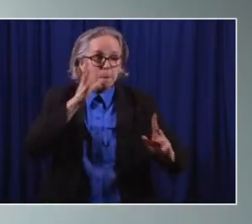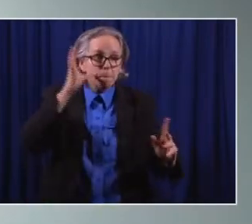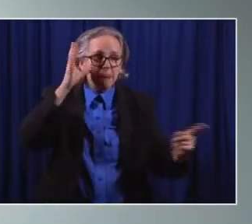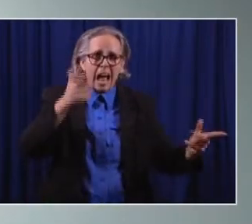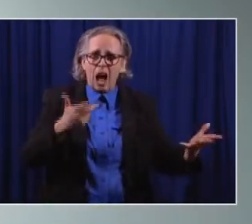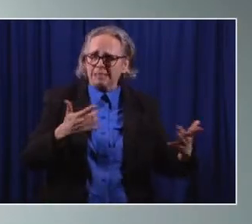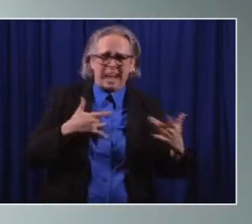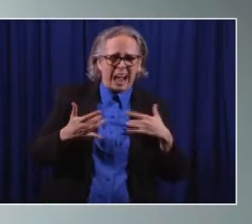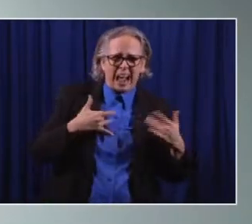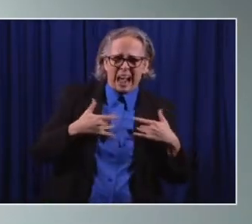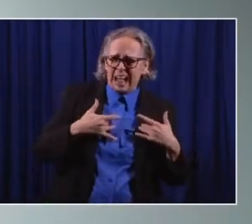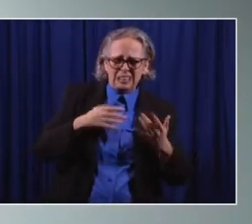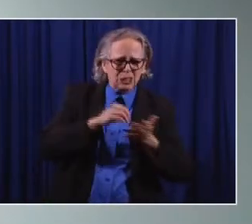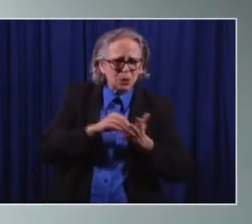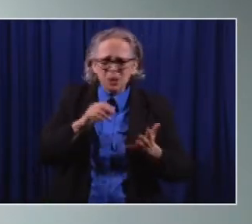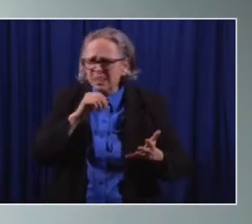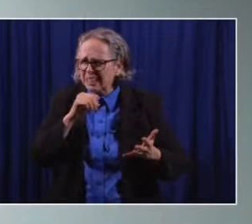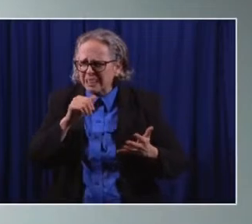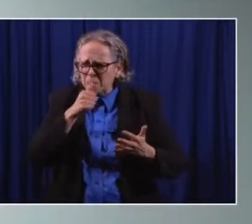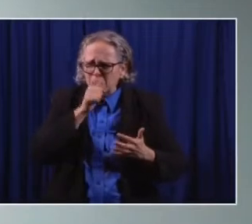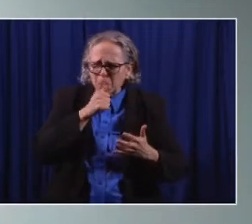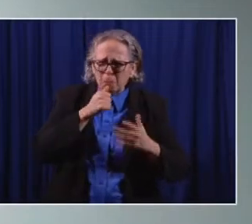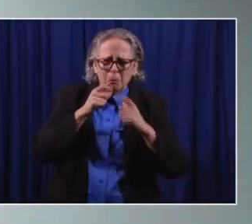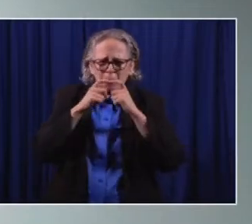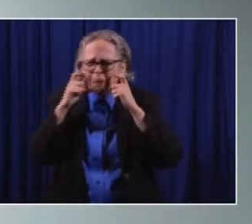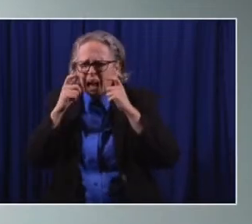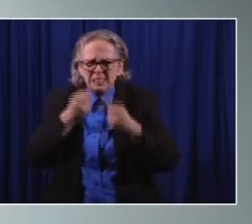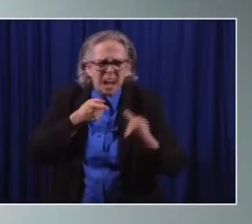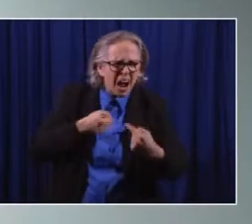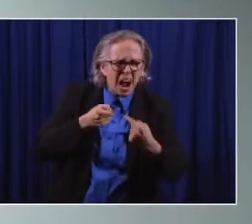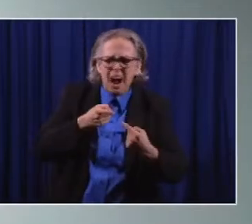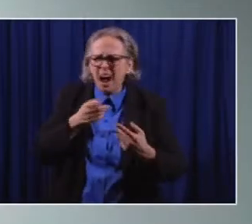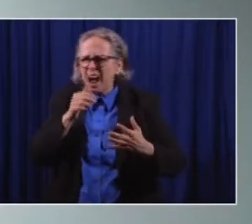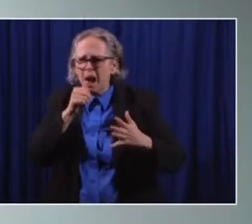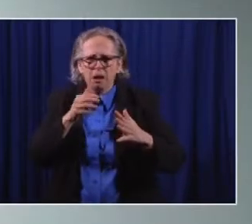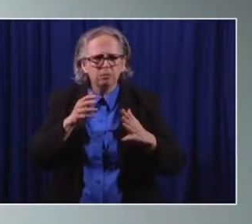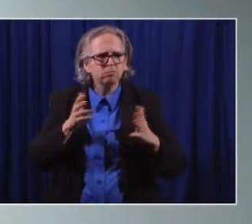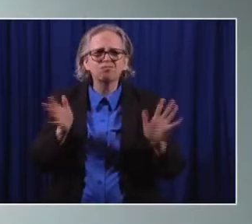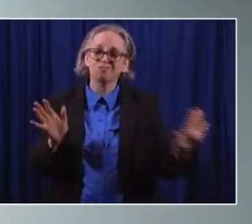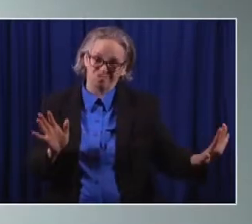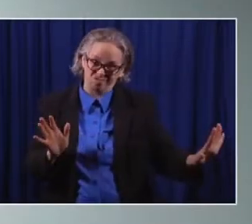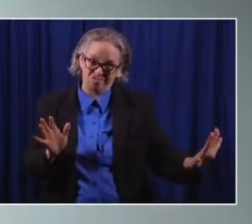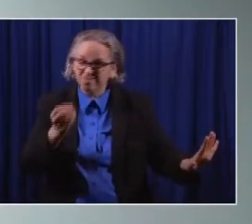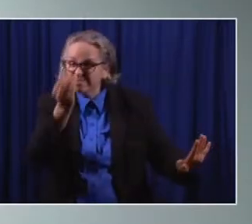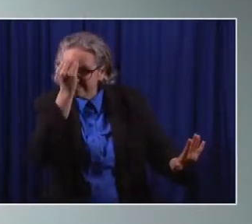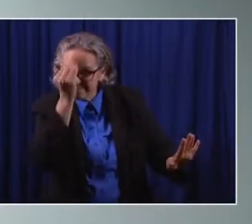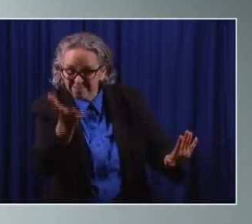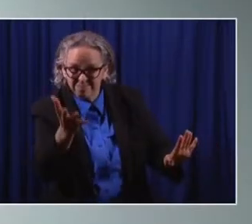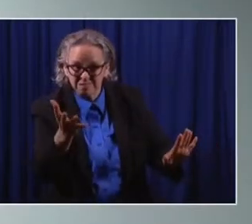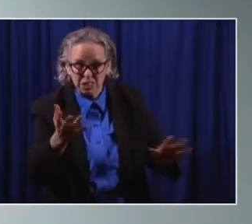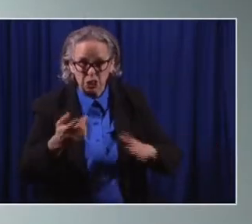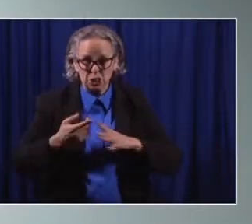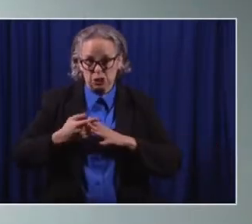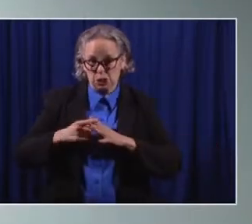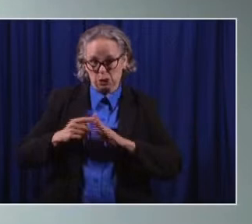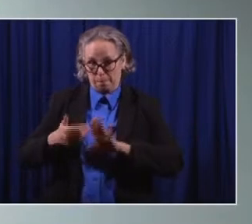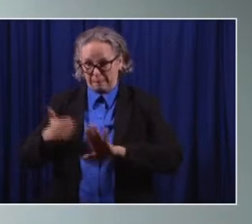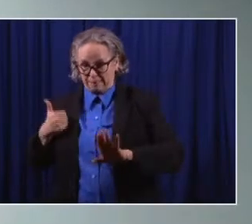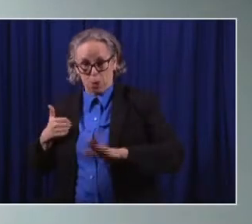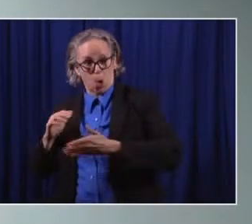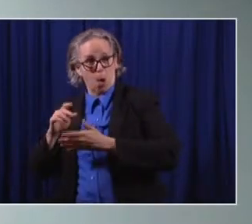masks all day long. I will tell you, we started Barberton preschool here about 2 or 3 years